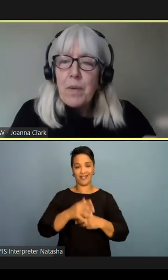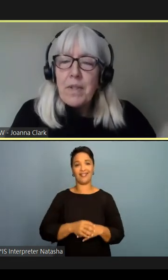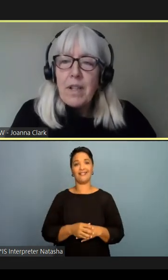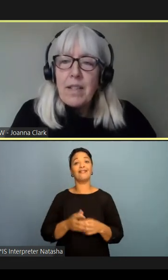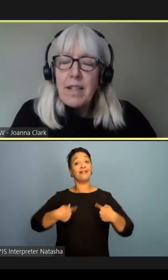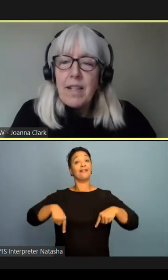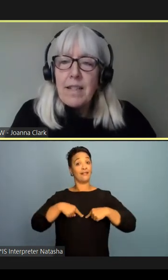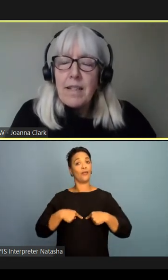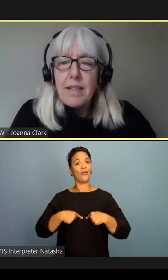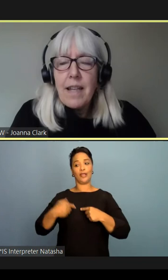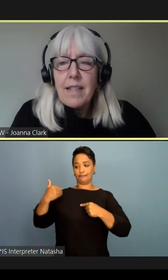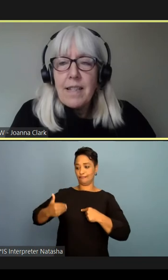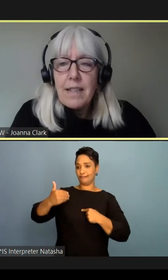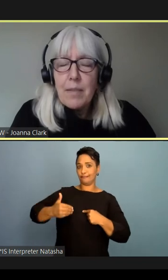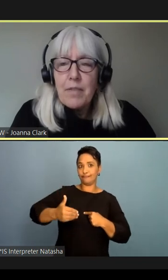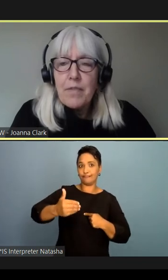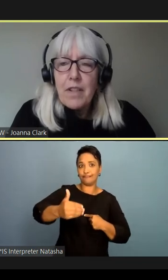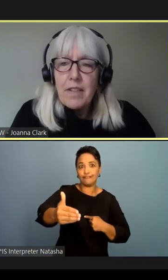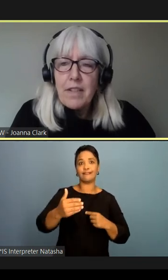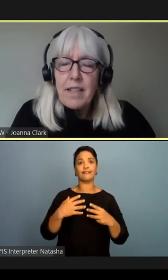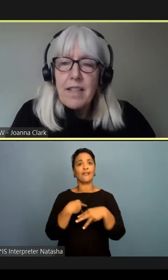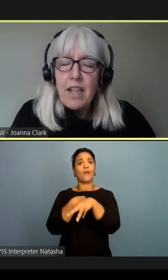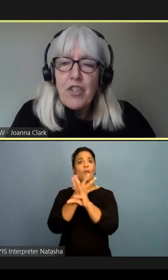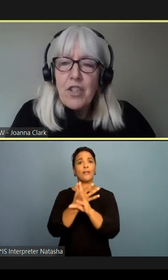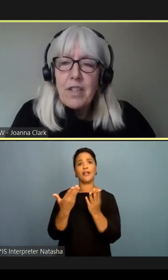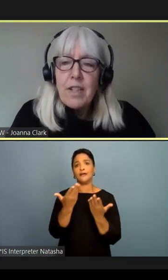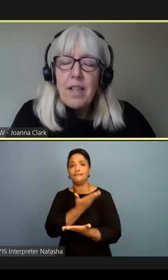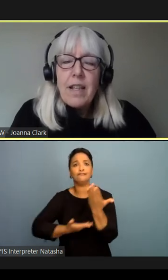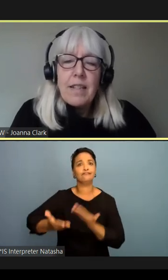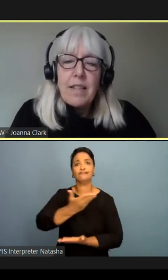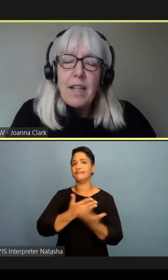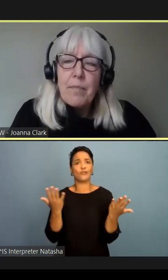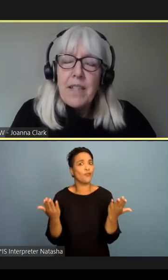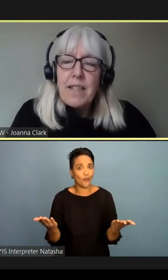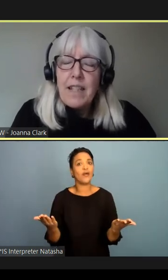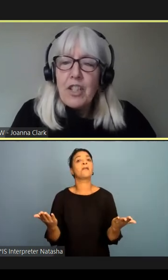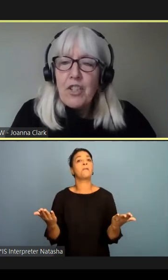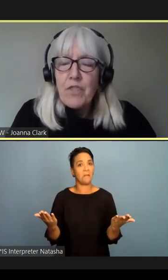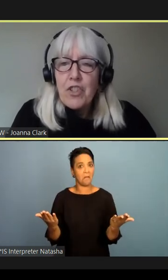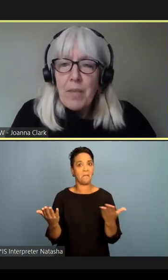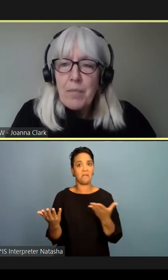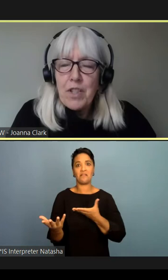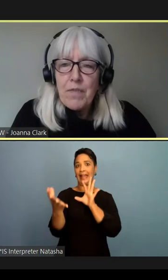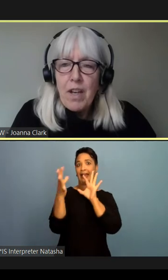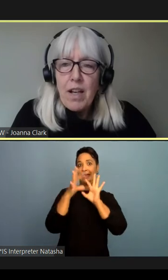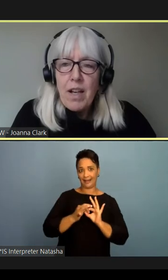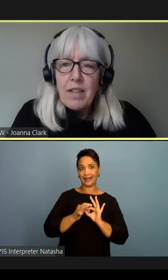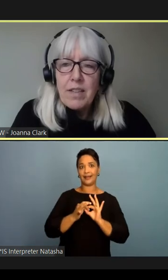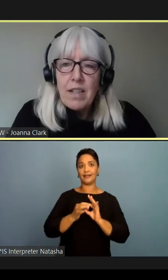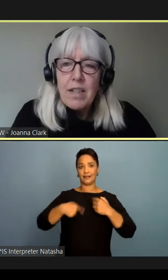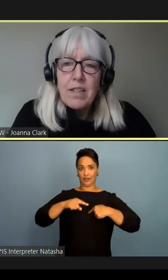of the webinars takes a little bit further the discussion that comes into each of the chapters of